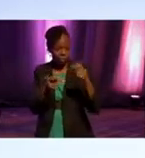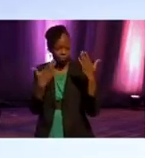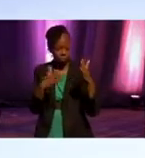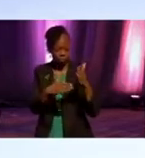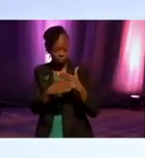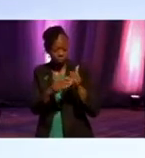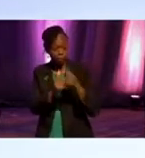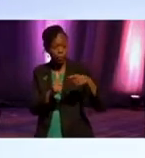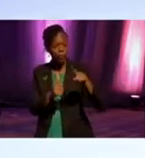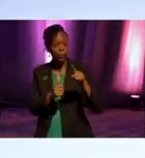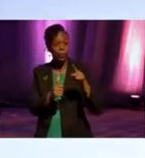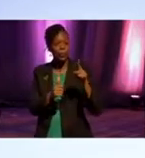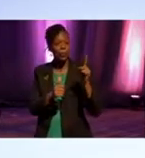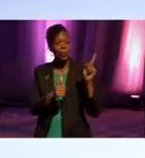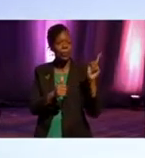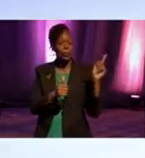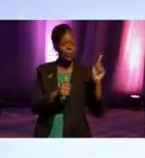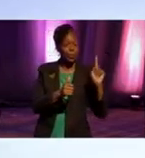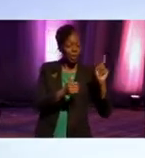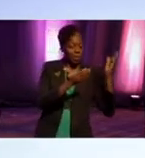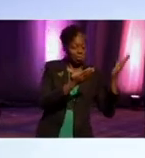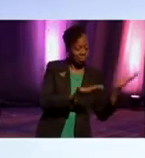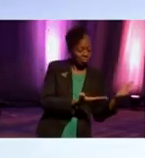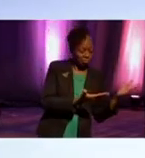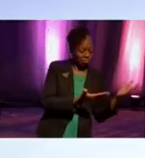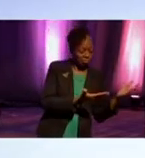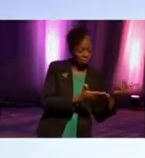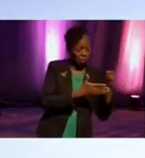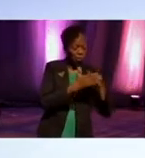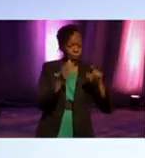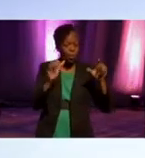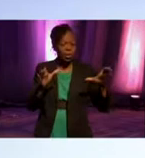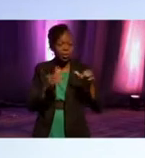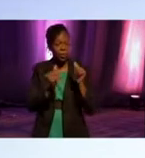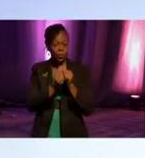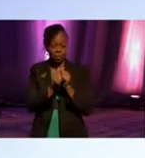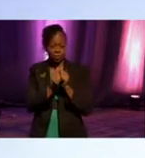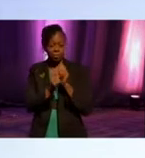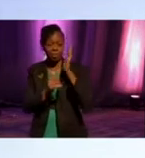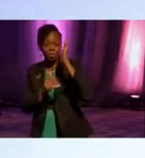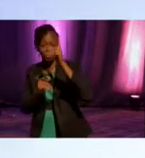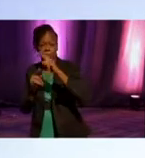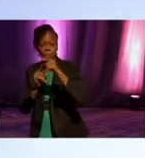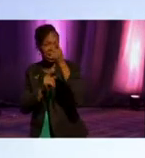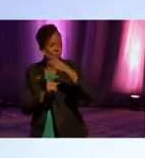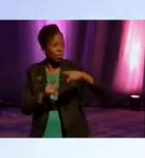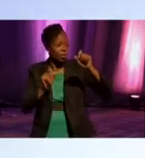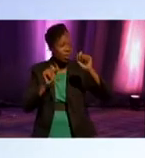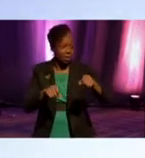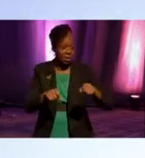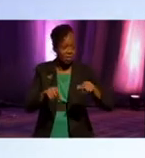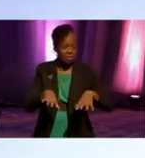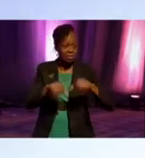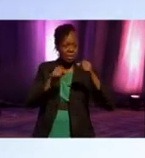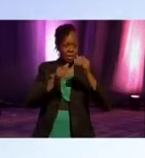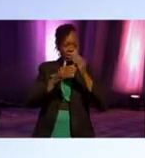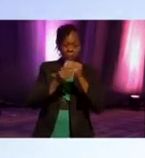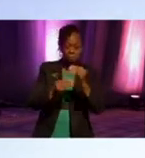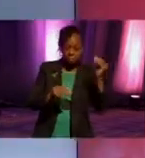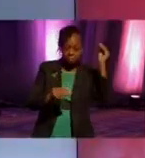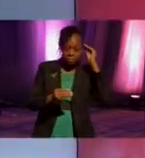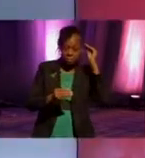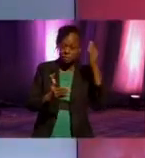you where we are, what we can do, and the action that everyone in this room can take. Thank you all for joining us today.